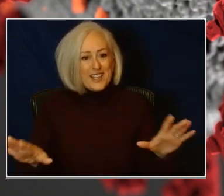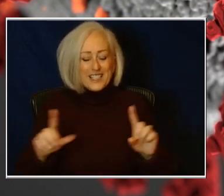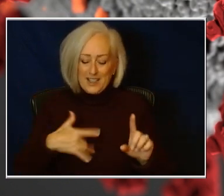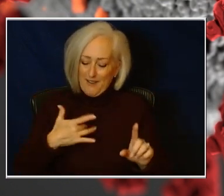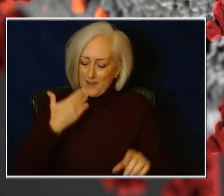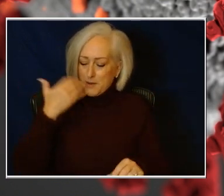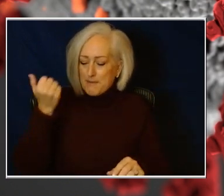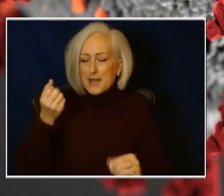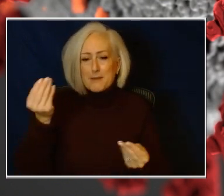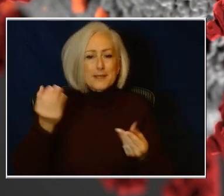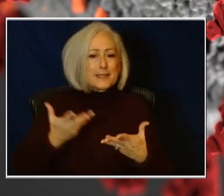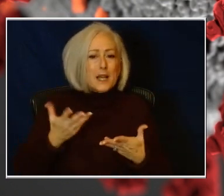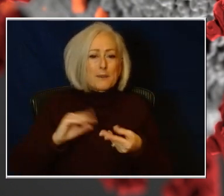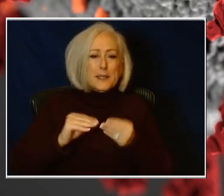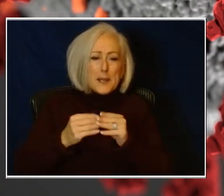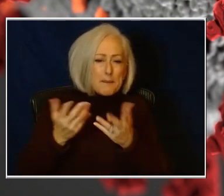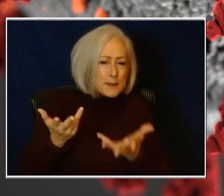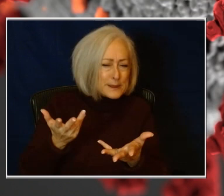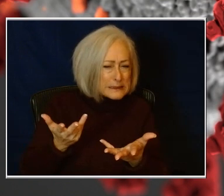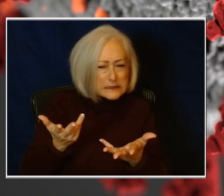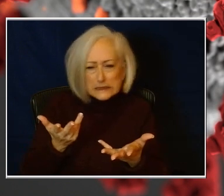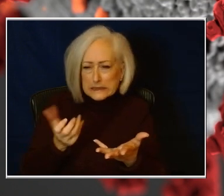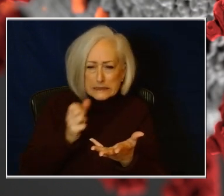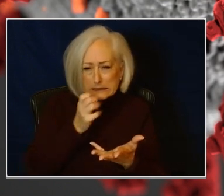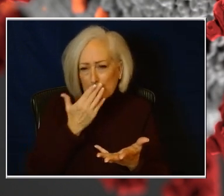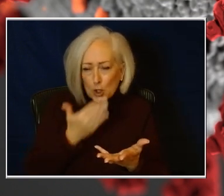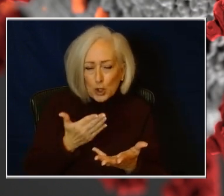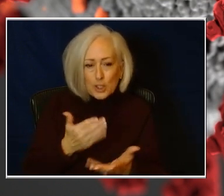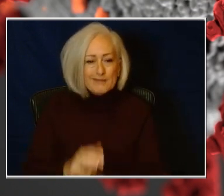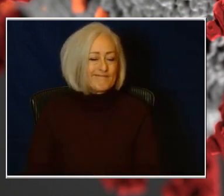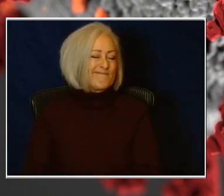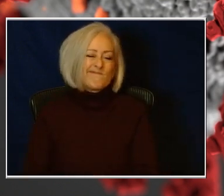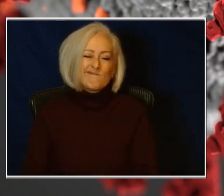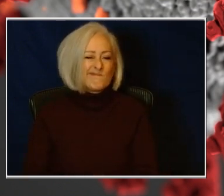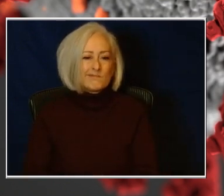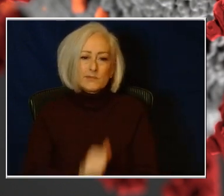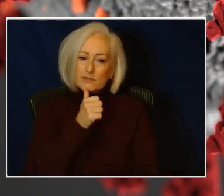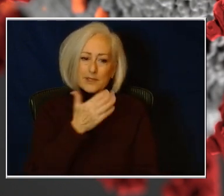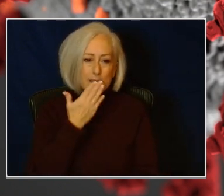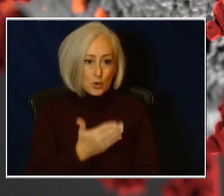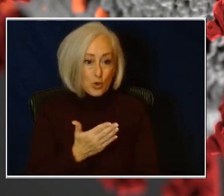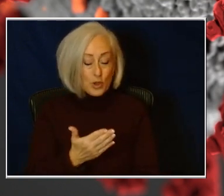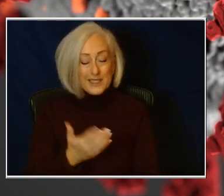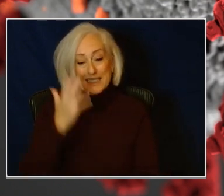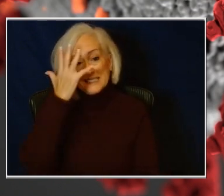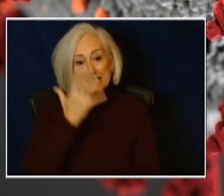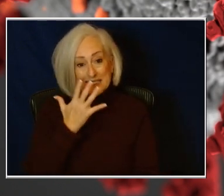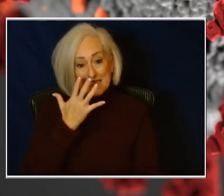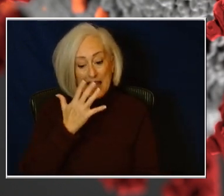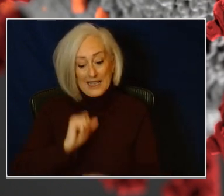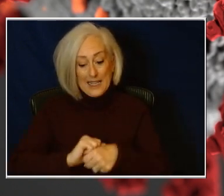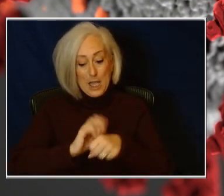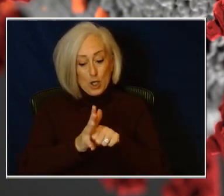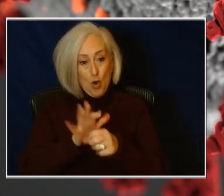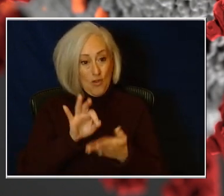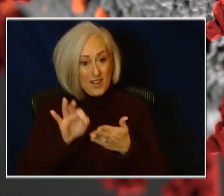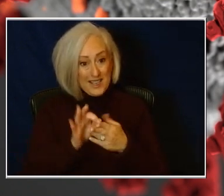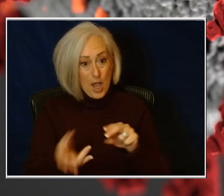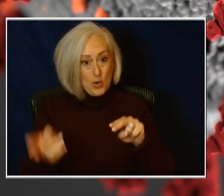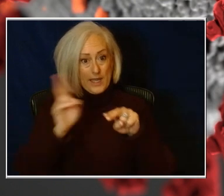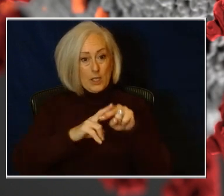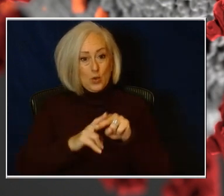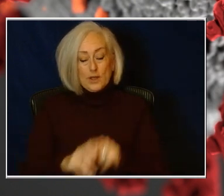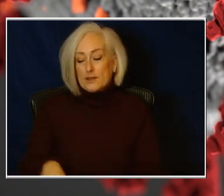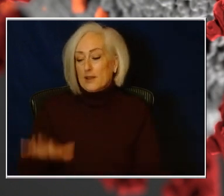about the numbers. They're not so good. Yeah, they're not so good. Unfortunately, our COVID count has gone up in the last week. So right now, 56 total is that